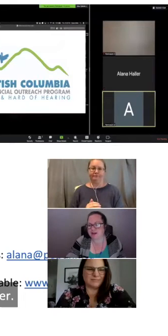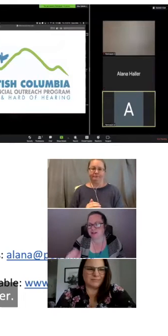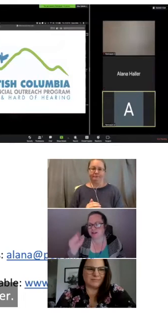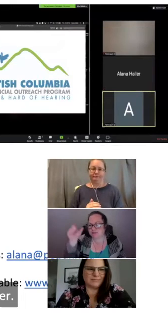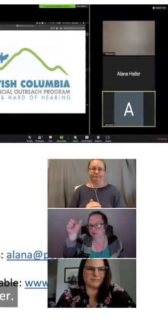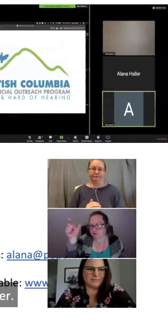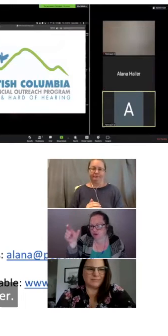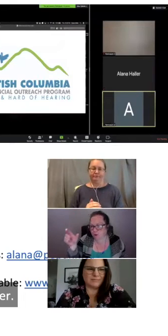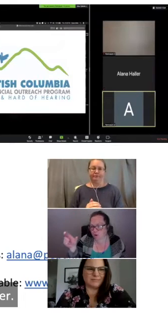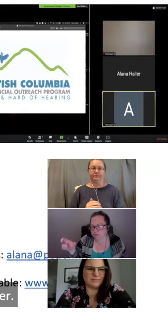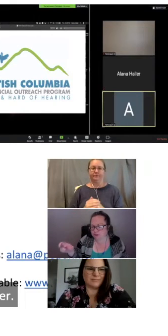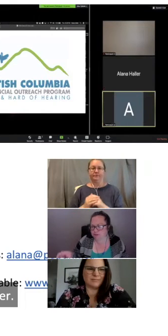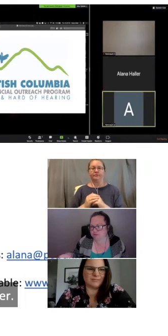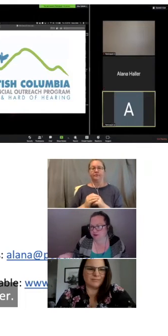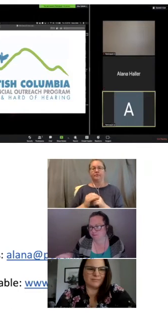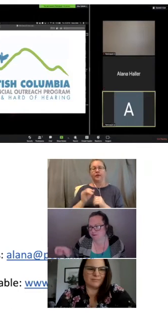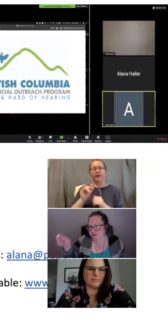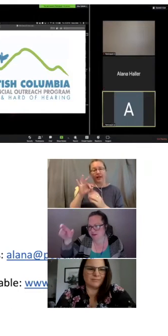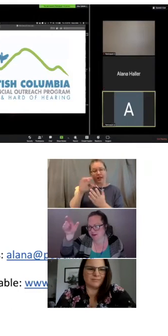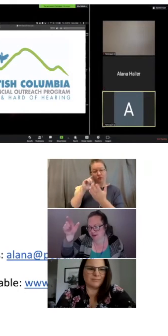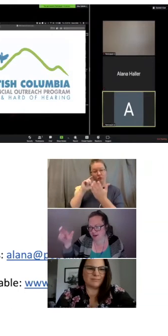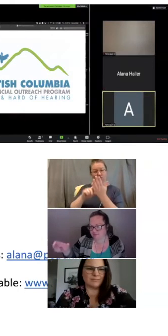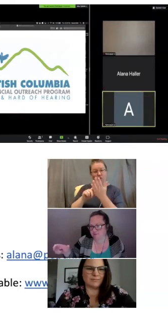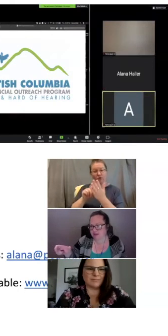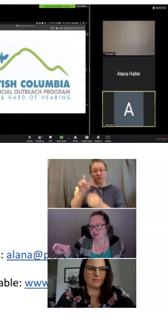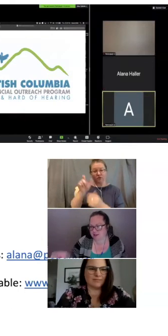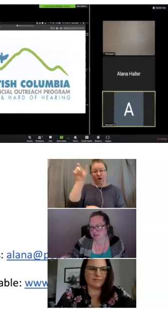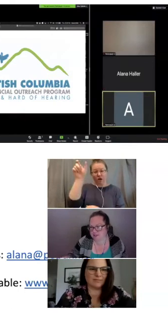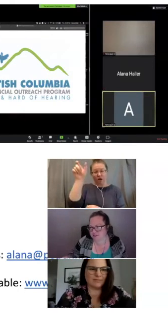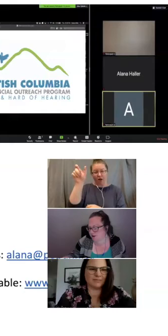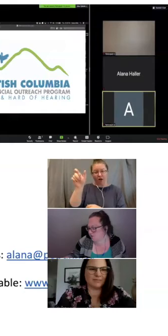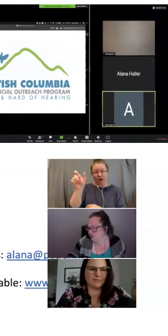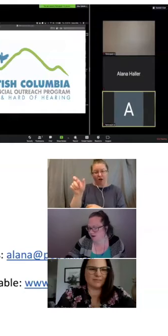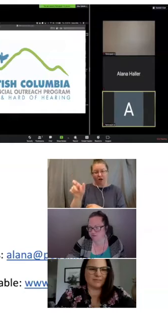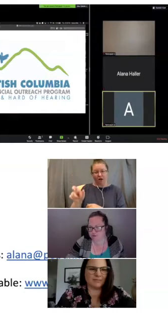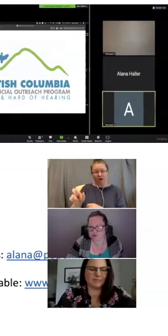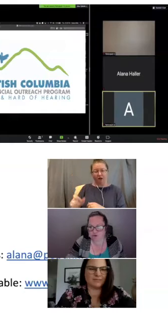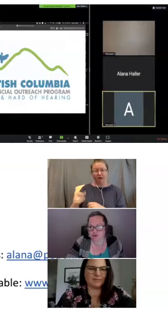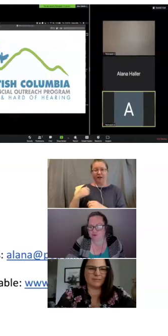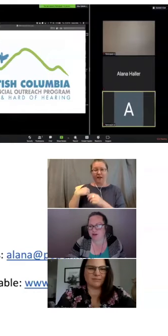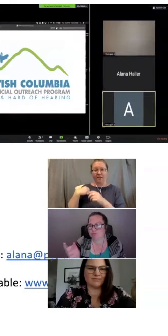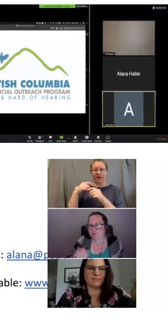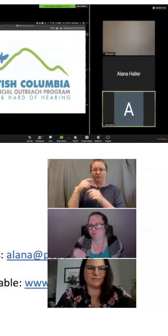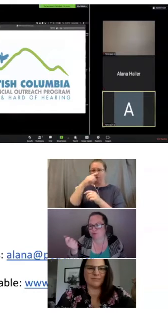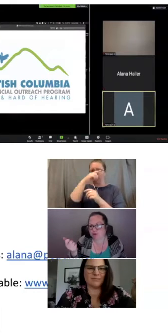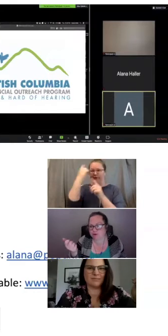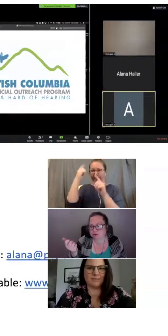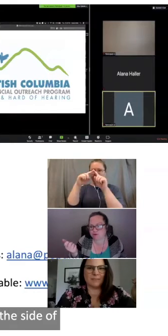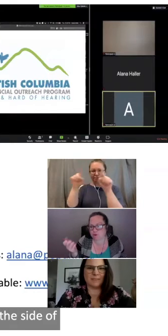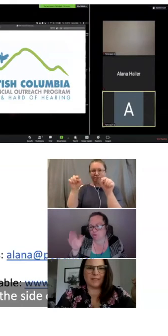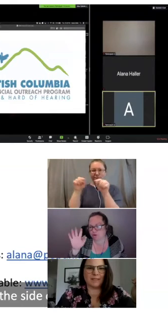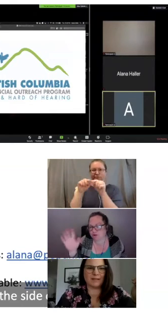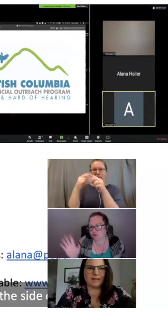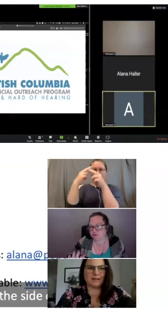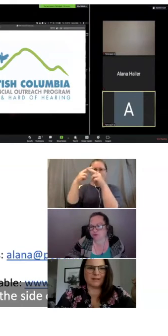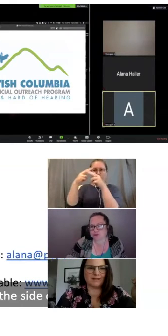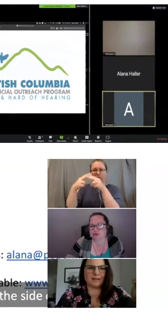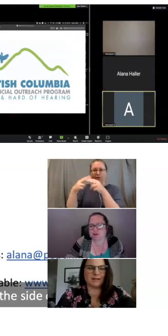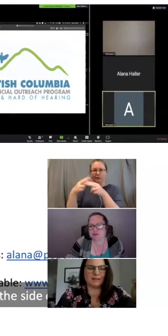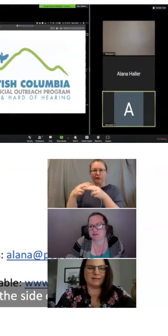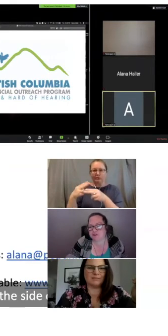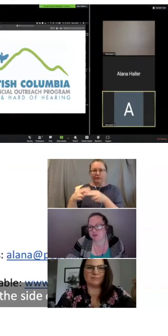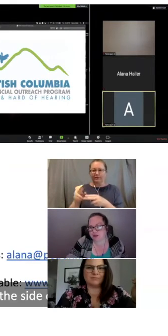And finally, if you see a whole bunch of empty names like this down the side of your screen, you can remove those so only those